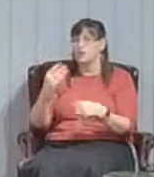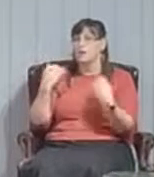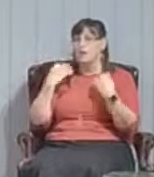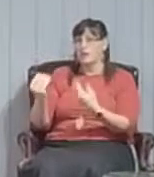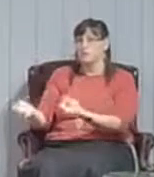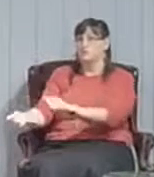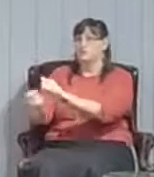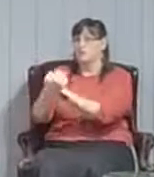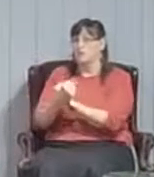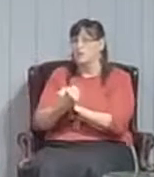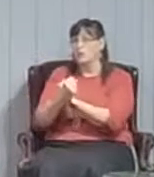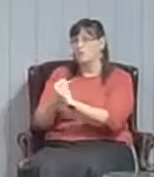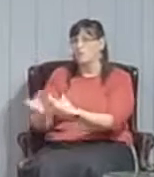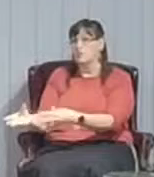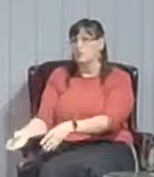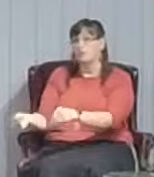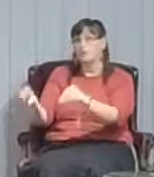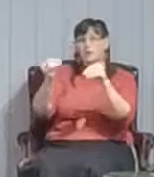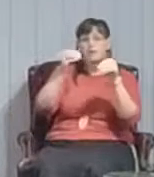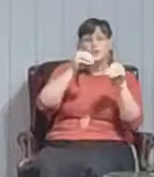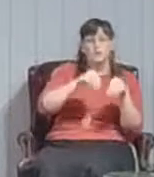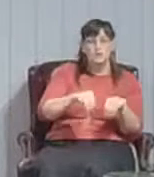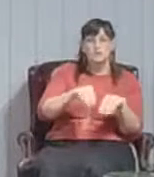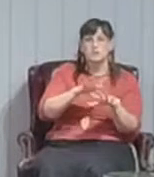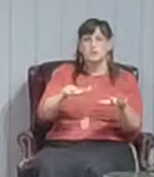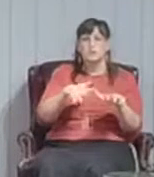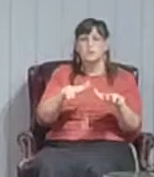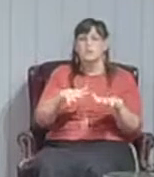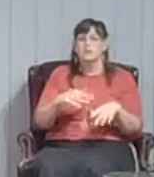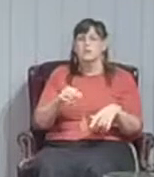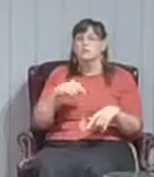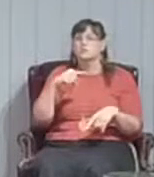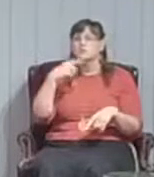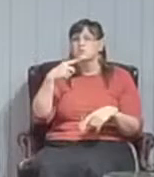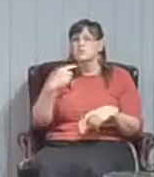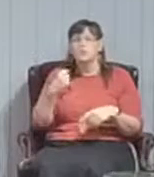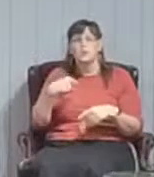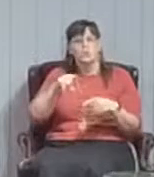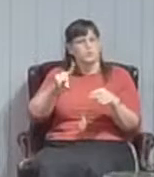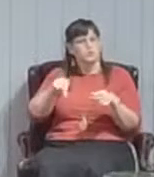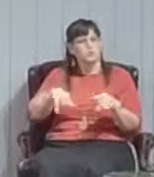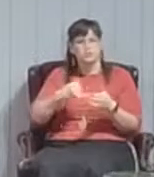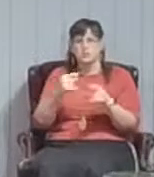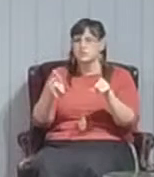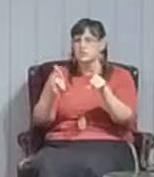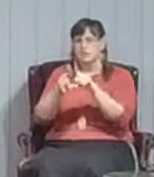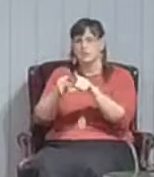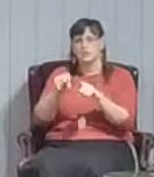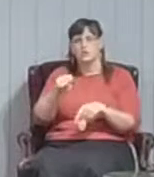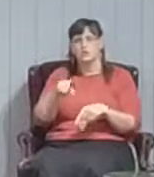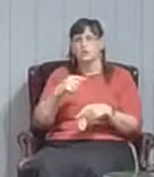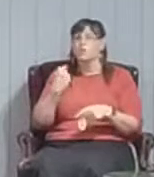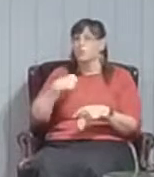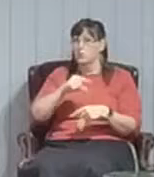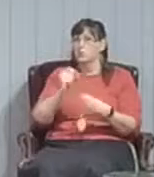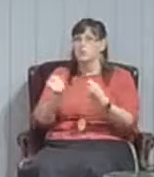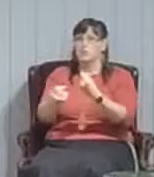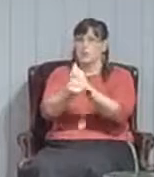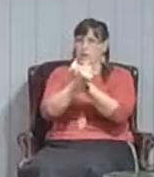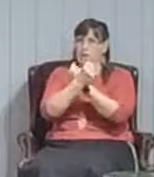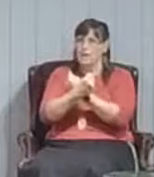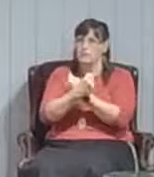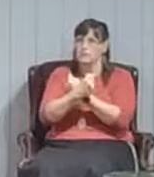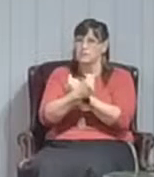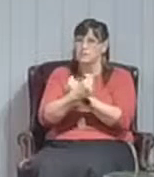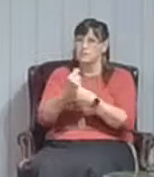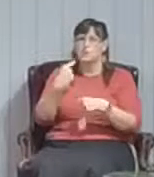captives and brought into the land. We're just like you are. We're captives. We've been removed